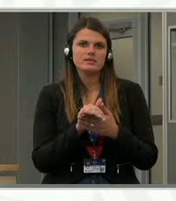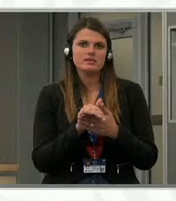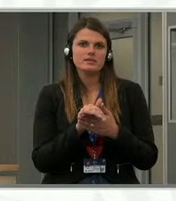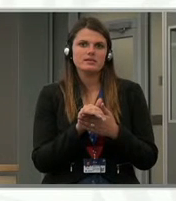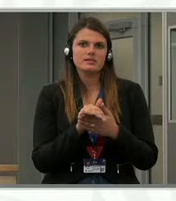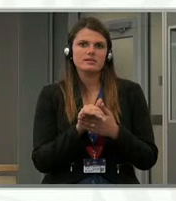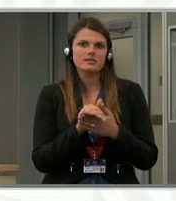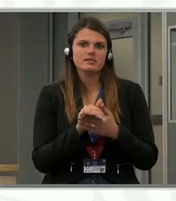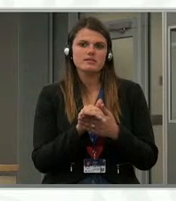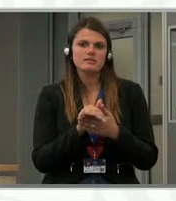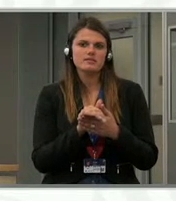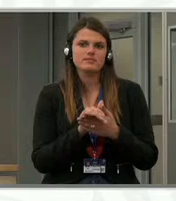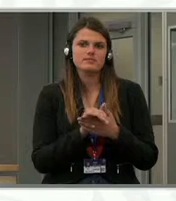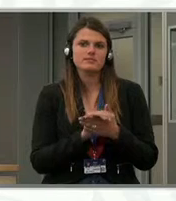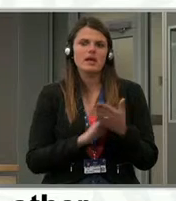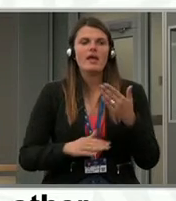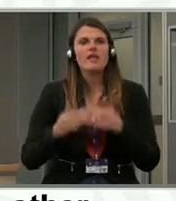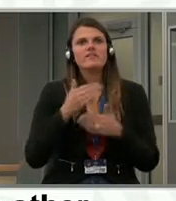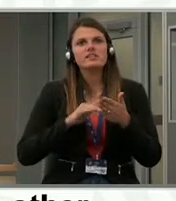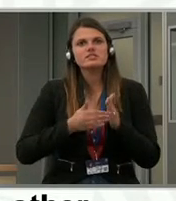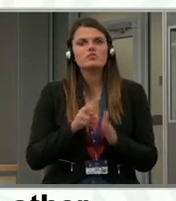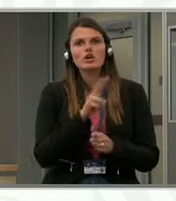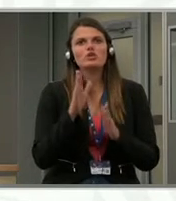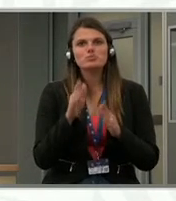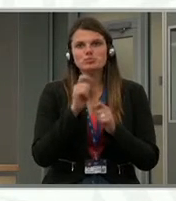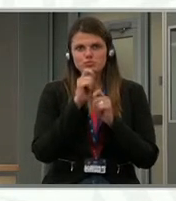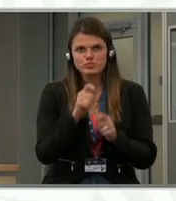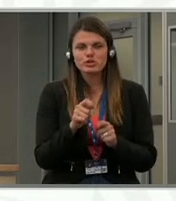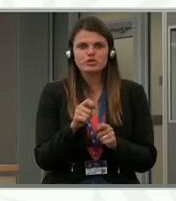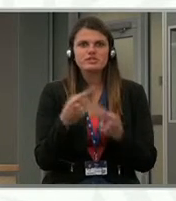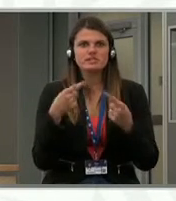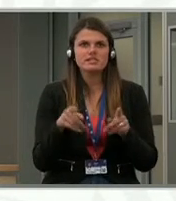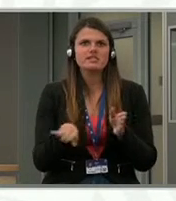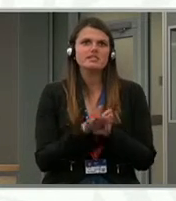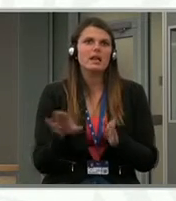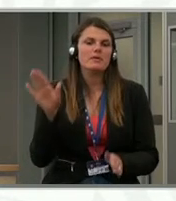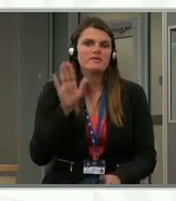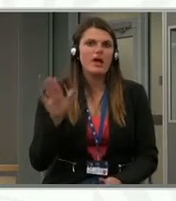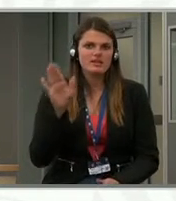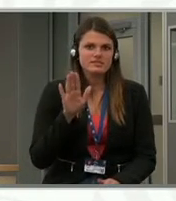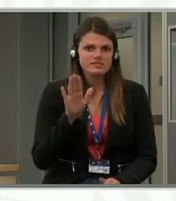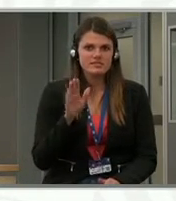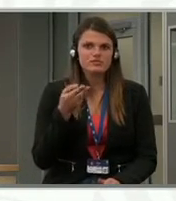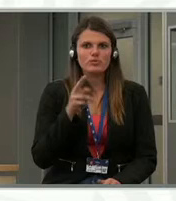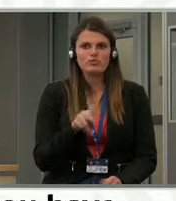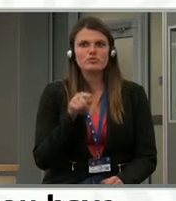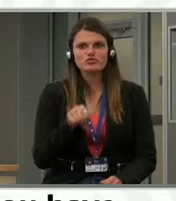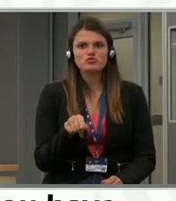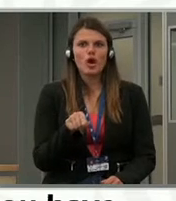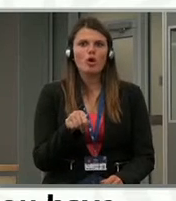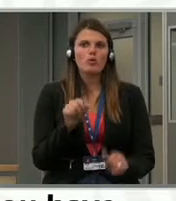in other member states, and this card, which would say that you have a